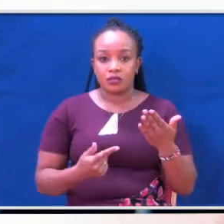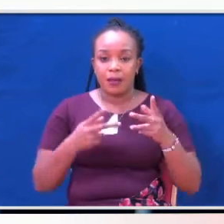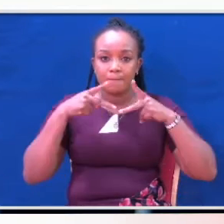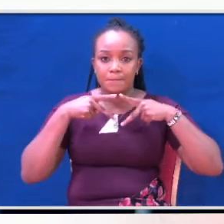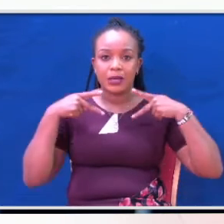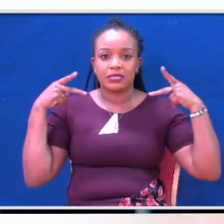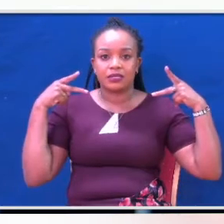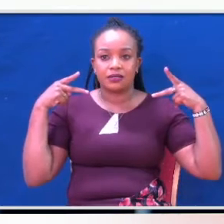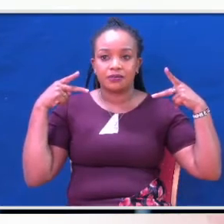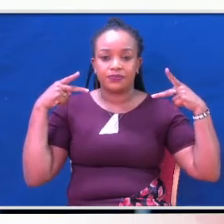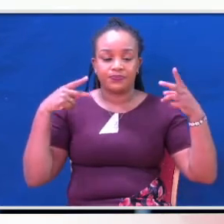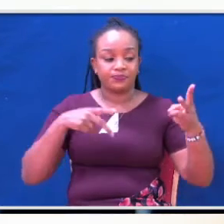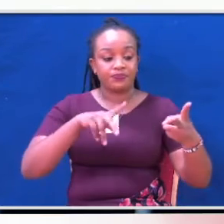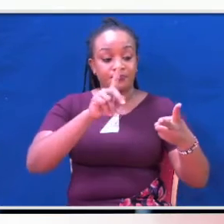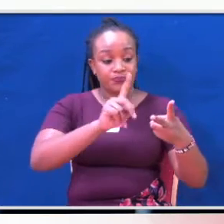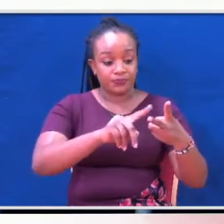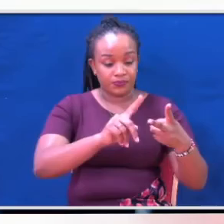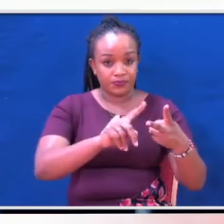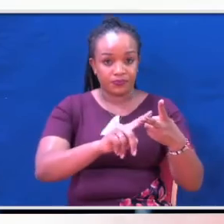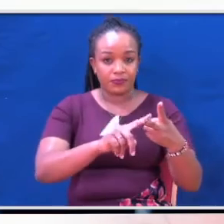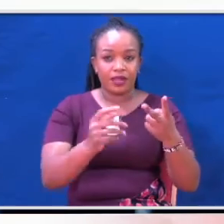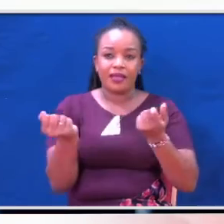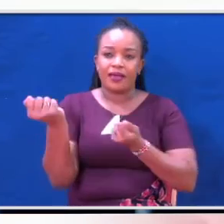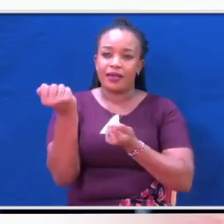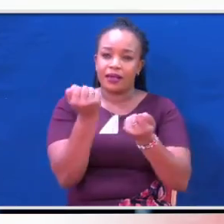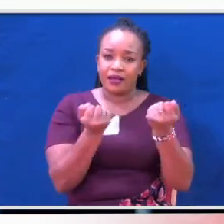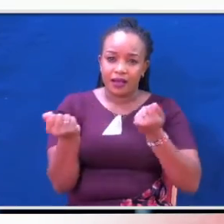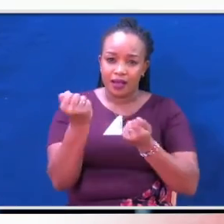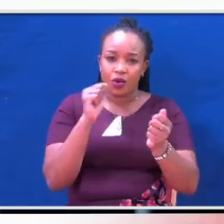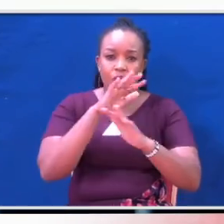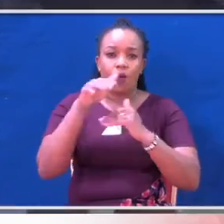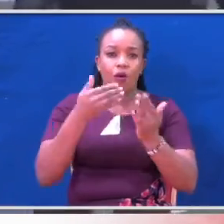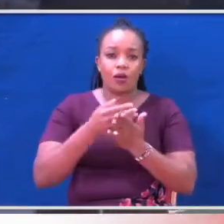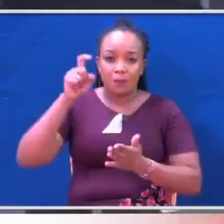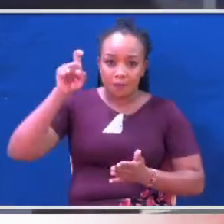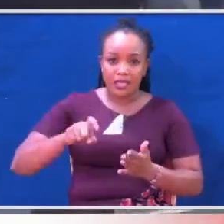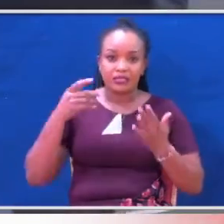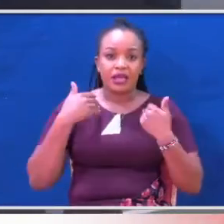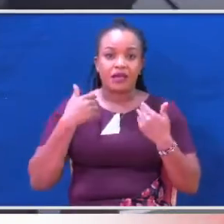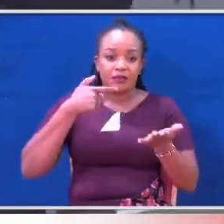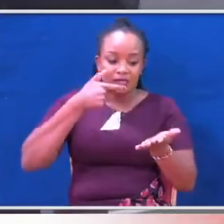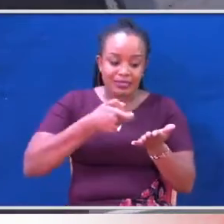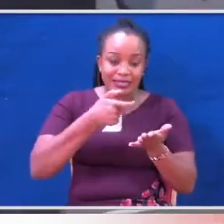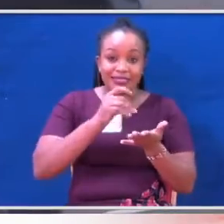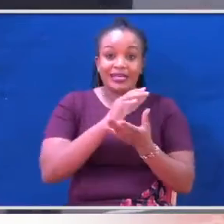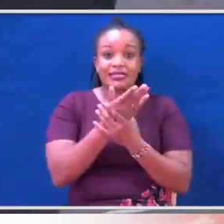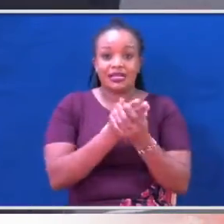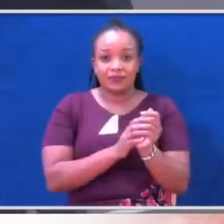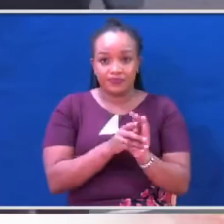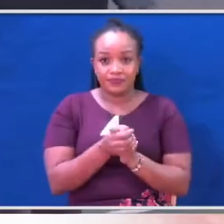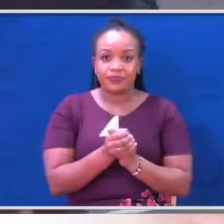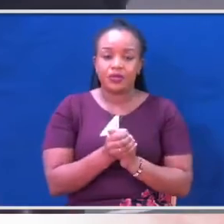Two, every vehicle must carry a sanitizer. In what sounds as a reprieve